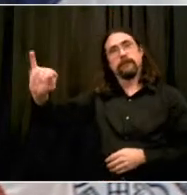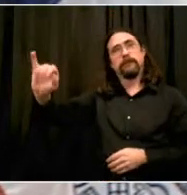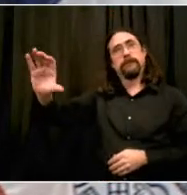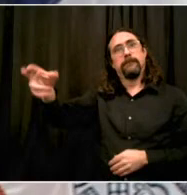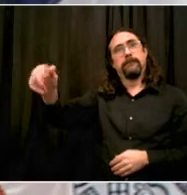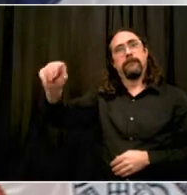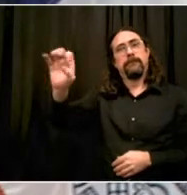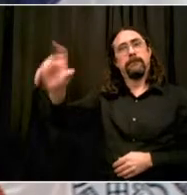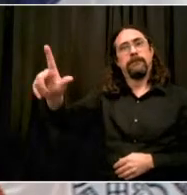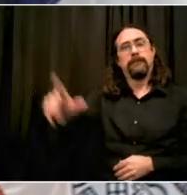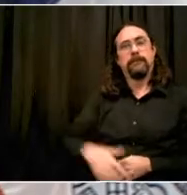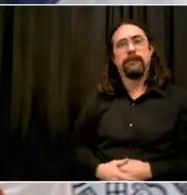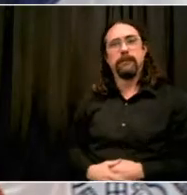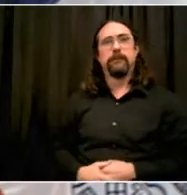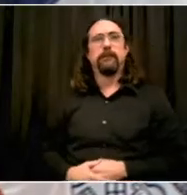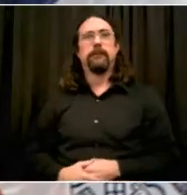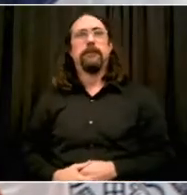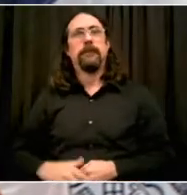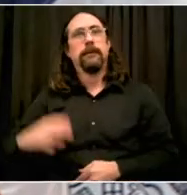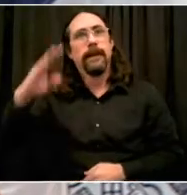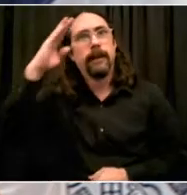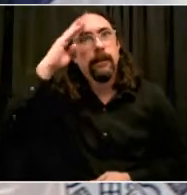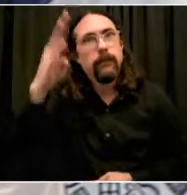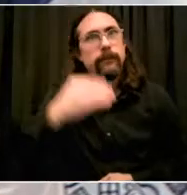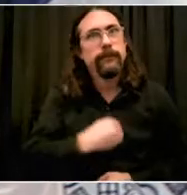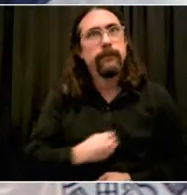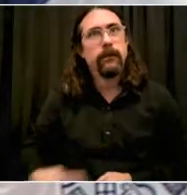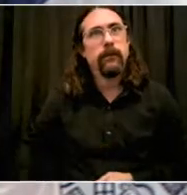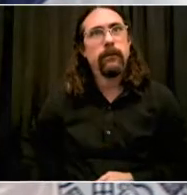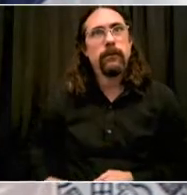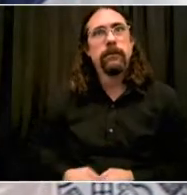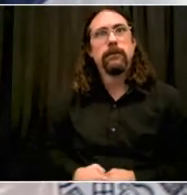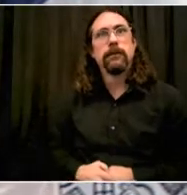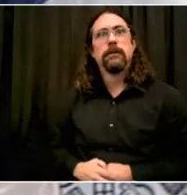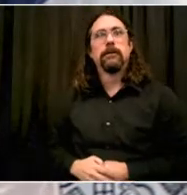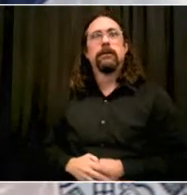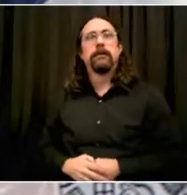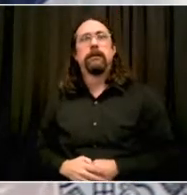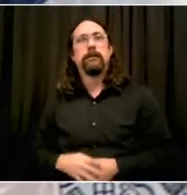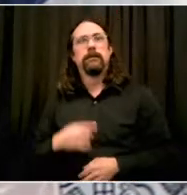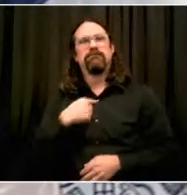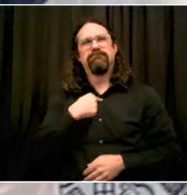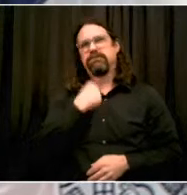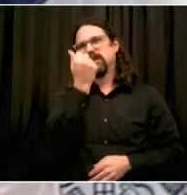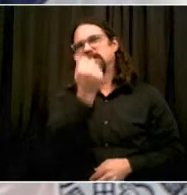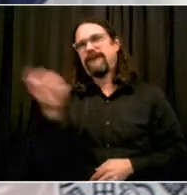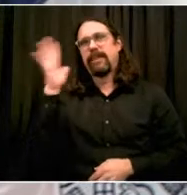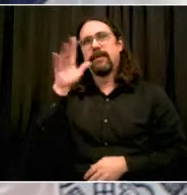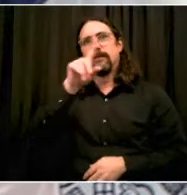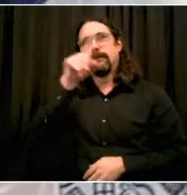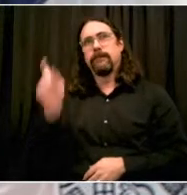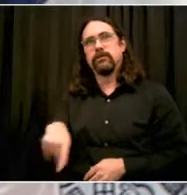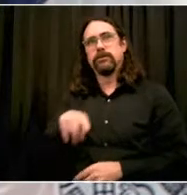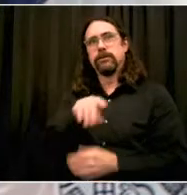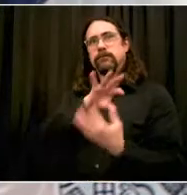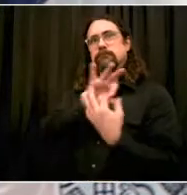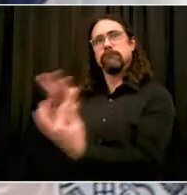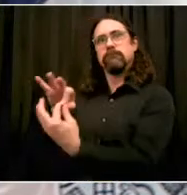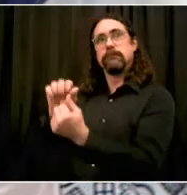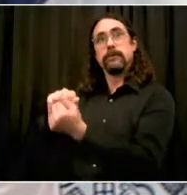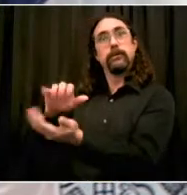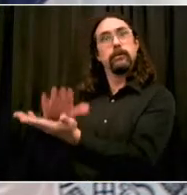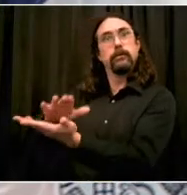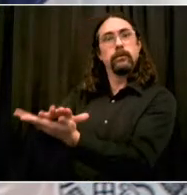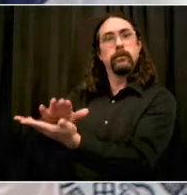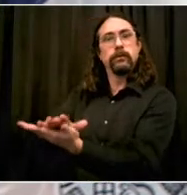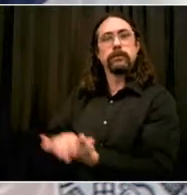school closure. We'd heard that for a long time, some of your top